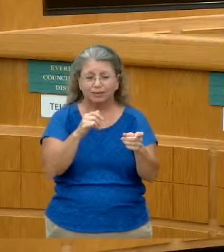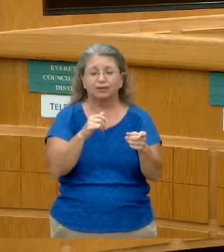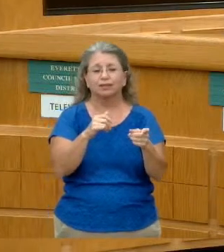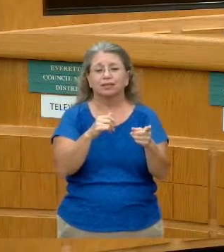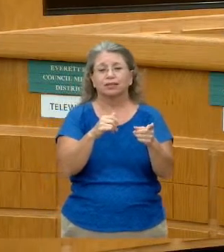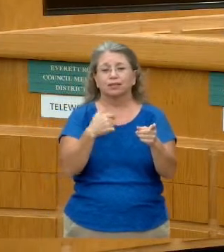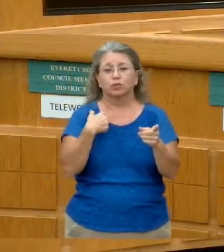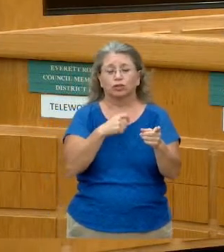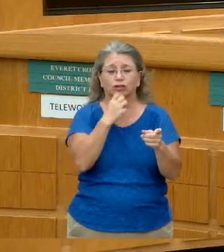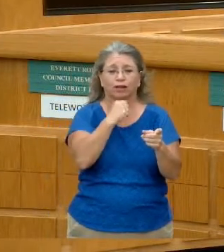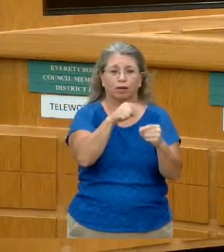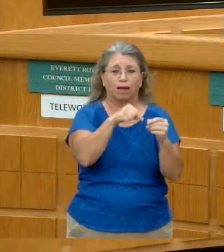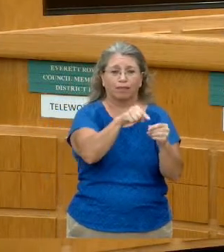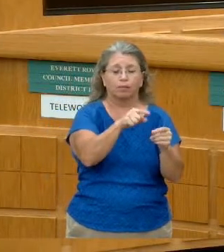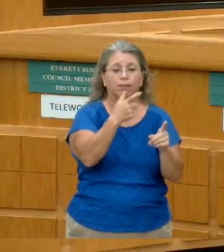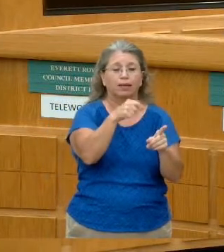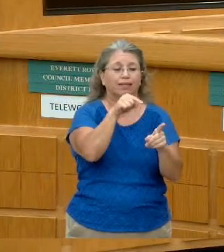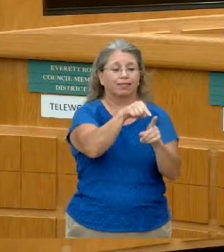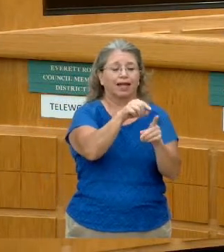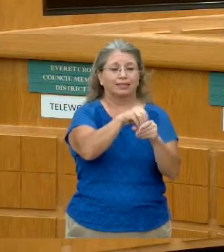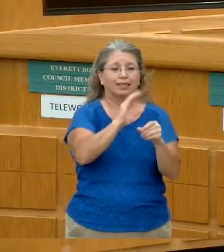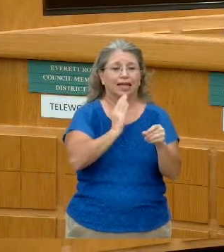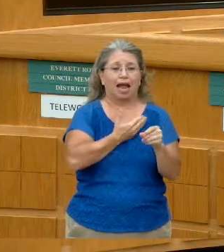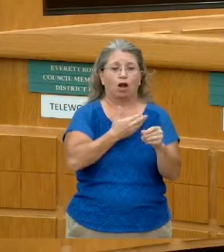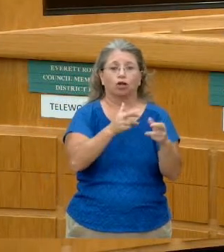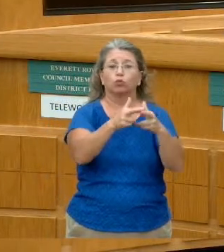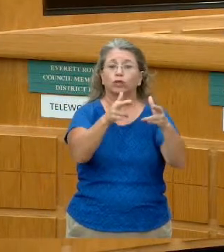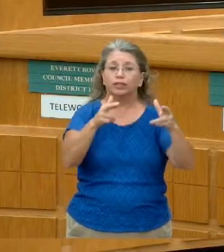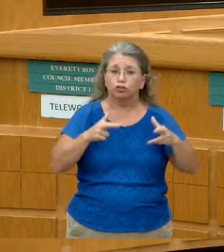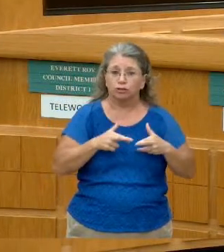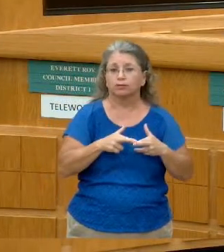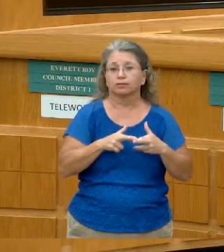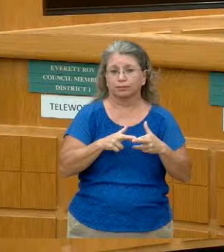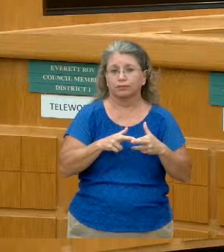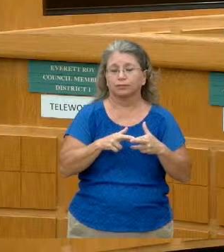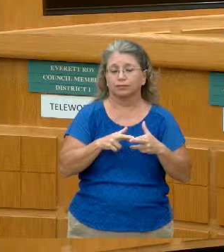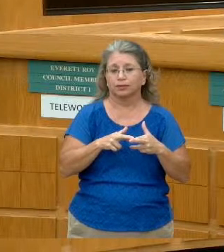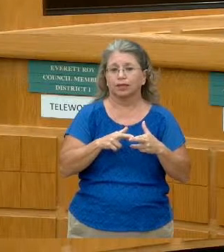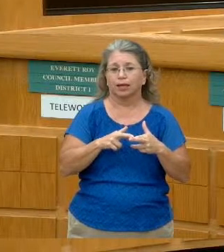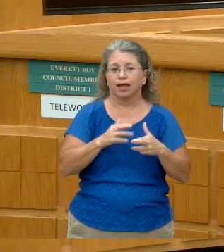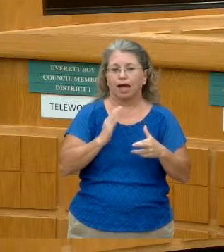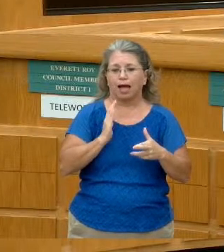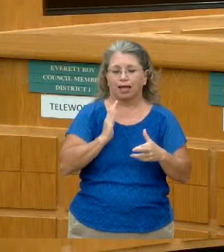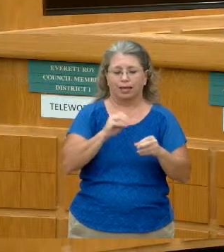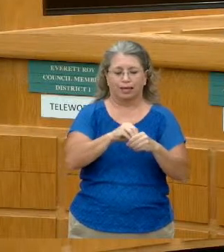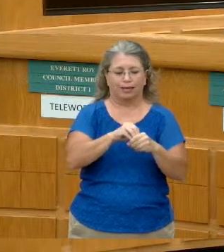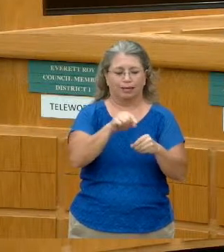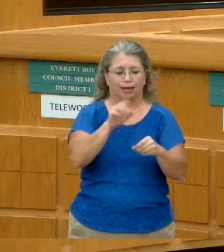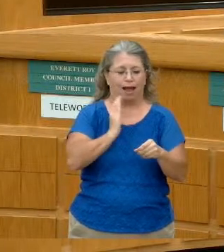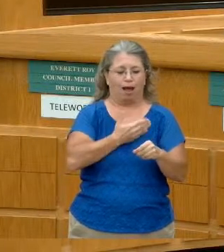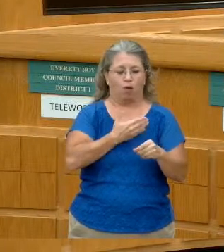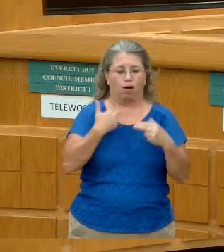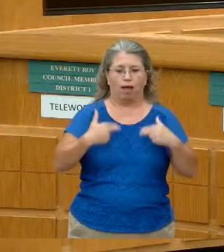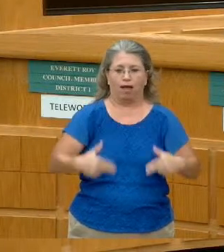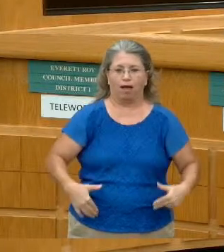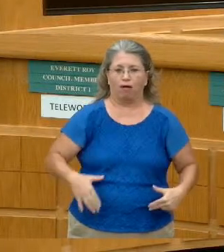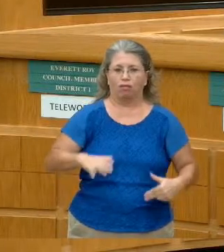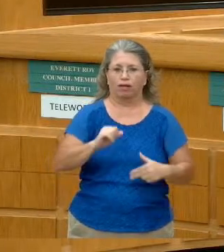they are in our regional CBRAC region. So they're in our healthcare region where we,